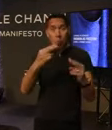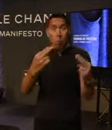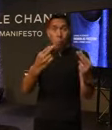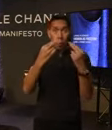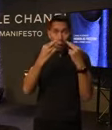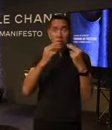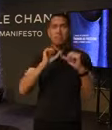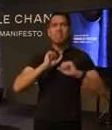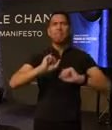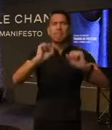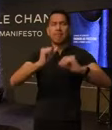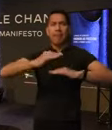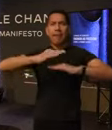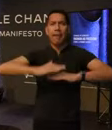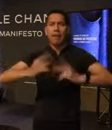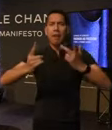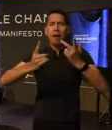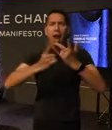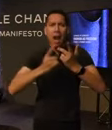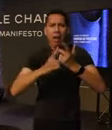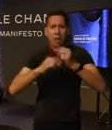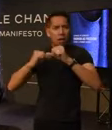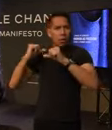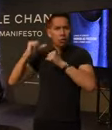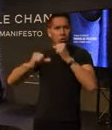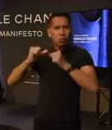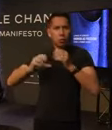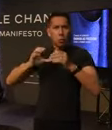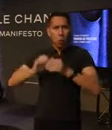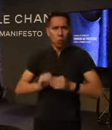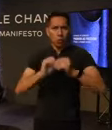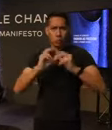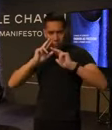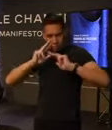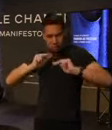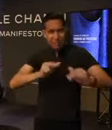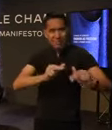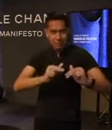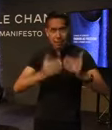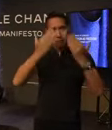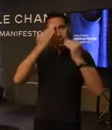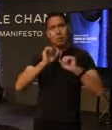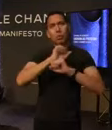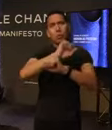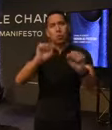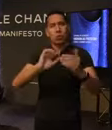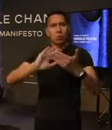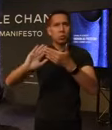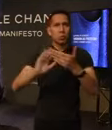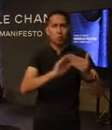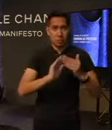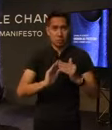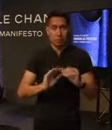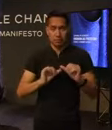on the lands of other traditional custodians and pay respect to those communities wherever they are as well.